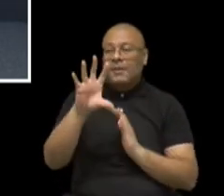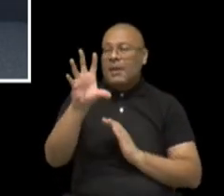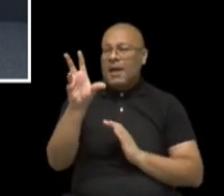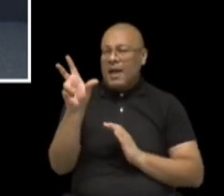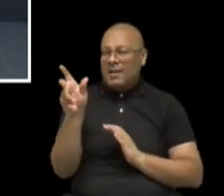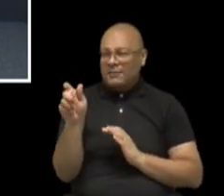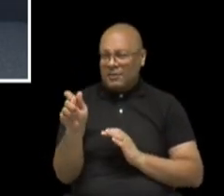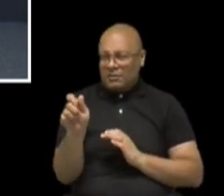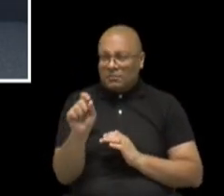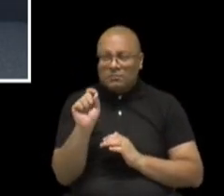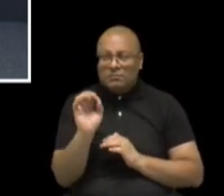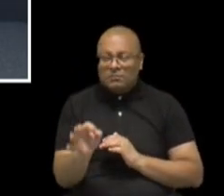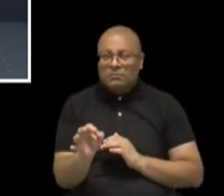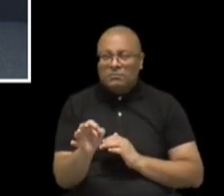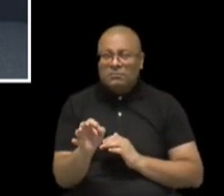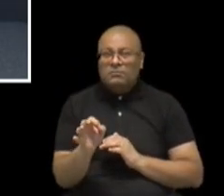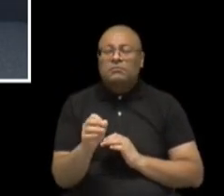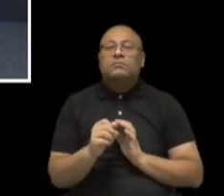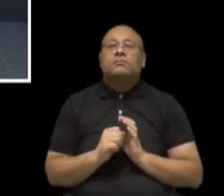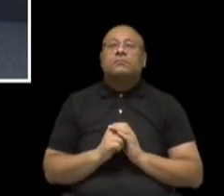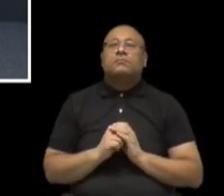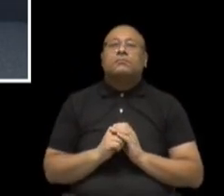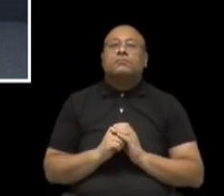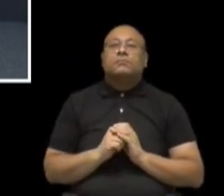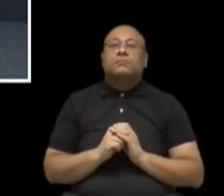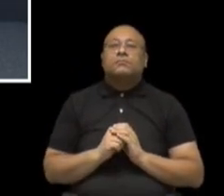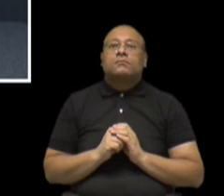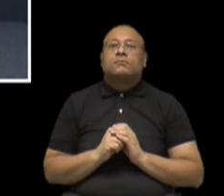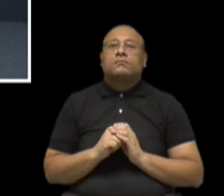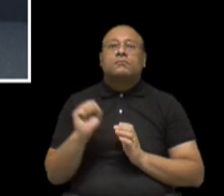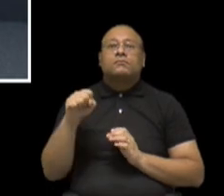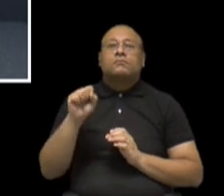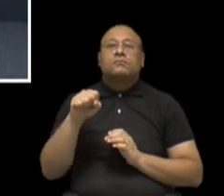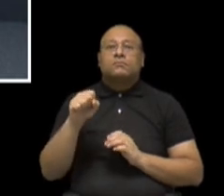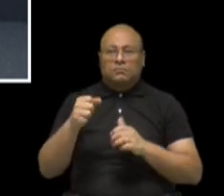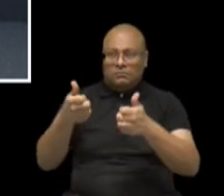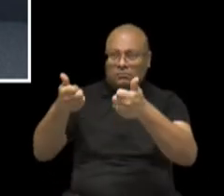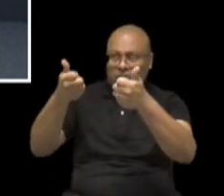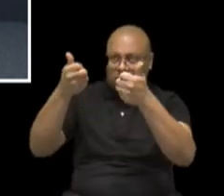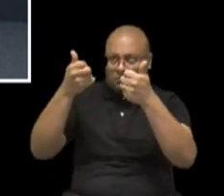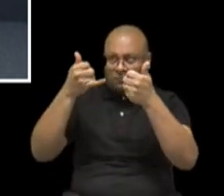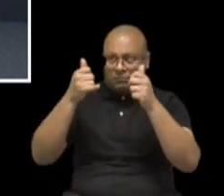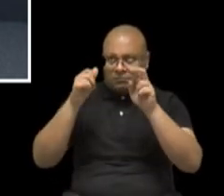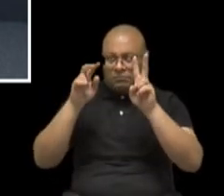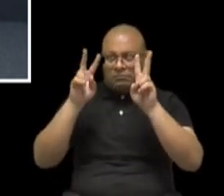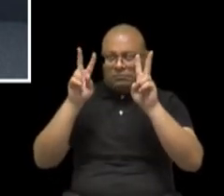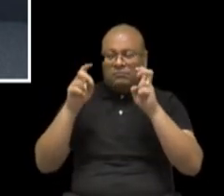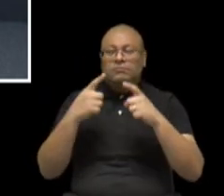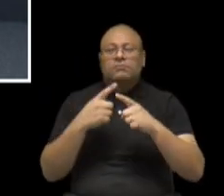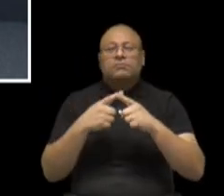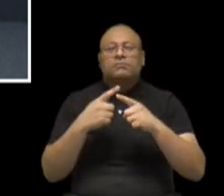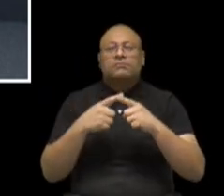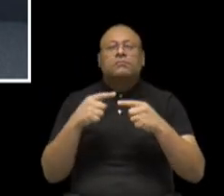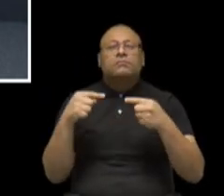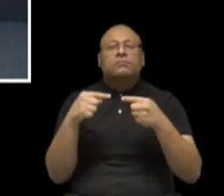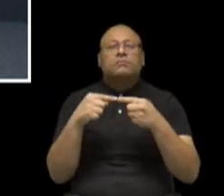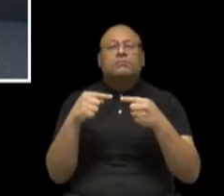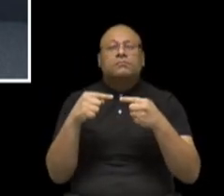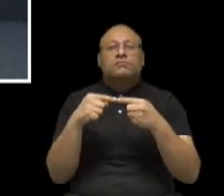right? How I'm saying O Africa? Mm-hmm. Yes. Yes. Can you just talk a little bit more, because it's about